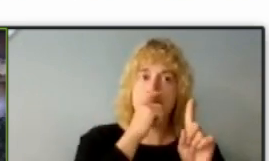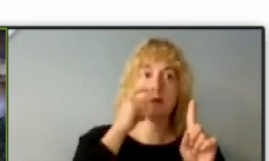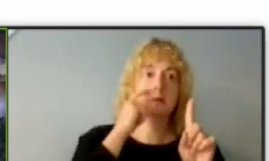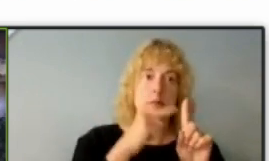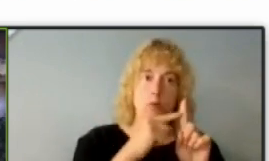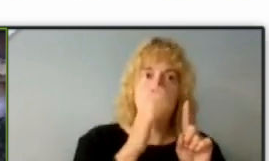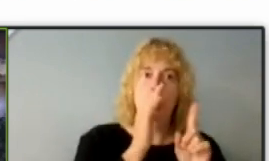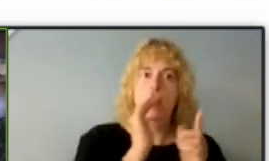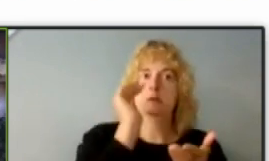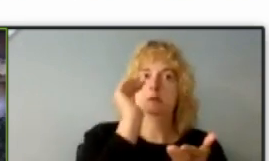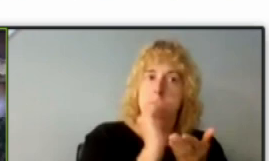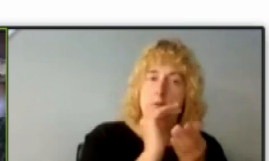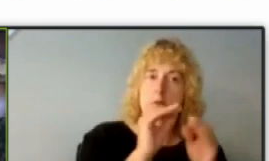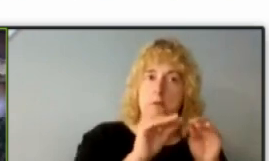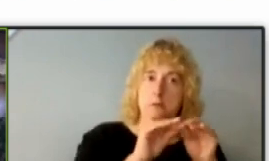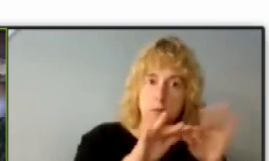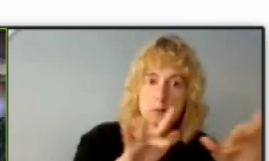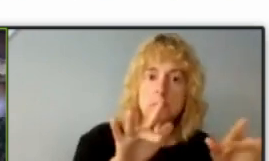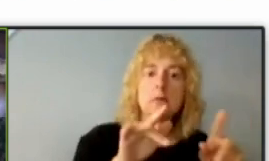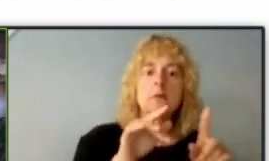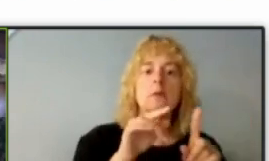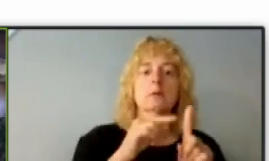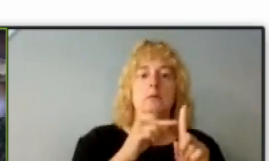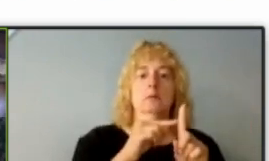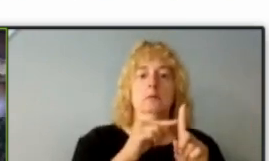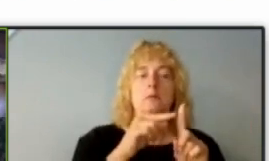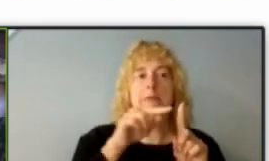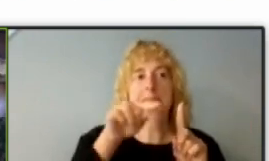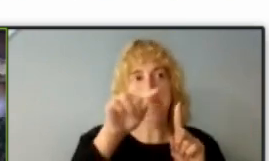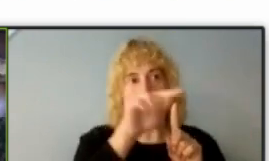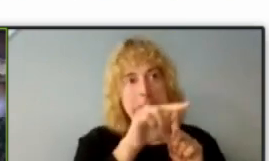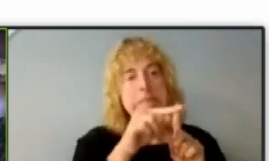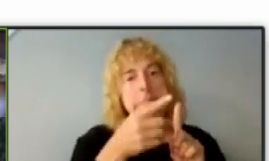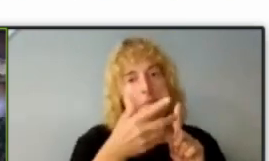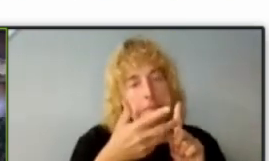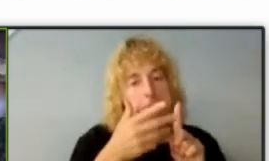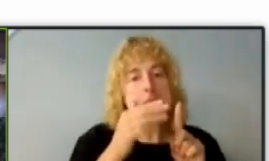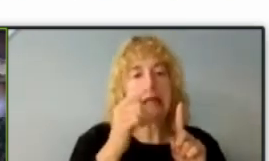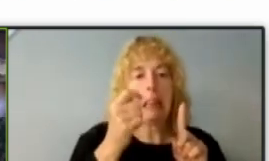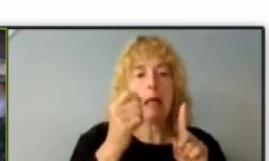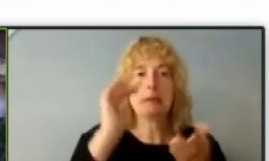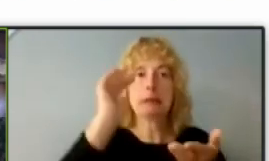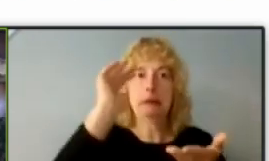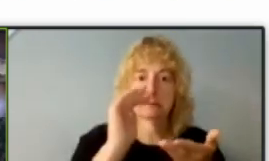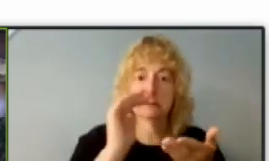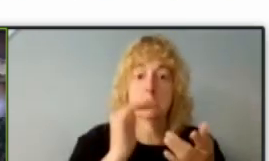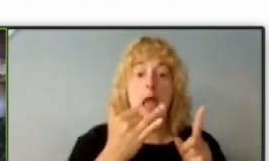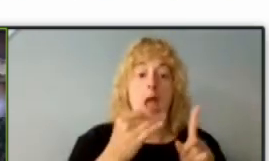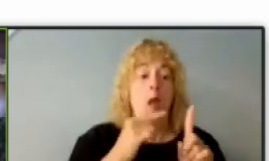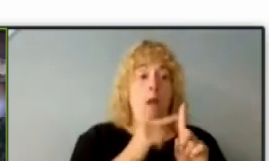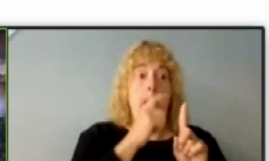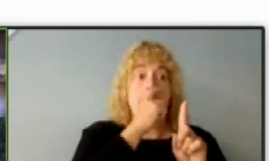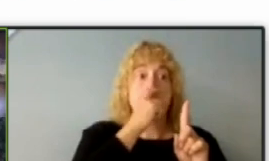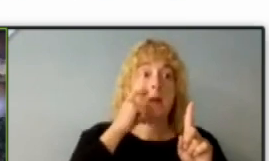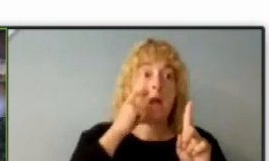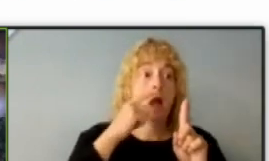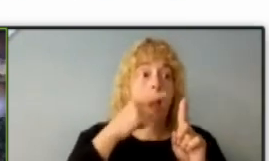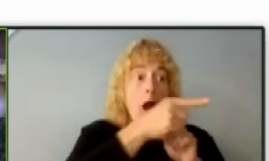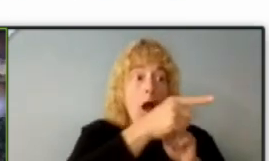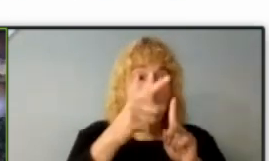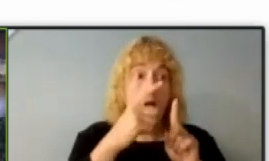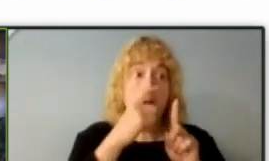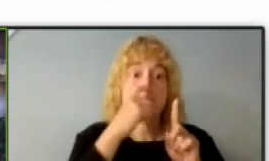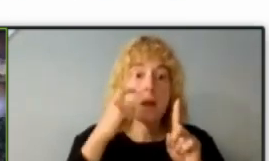person. The low level, even from that, is when both people wear a mask. So this person's virus is not getting